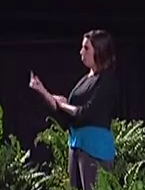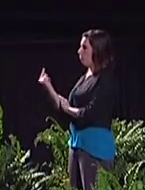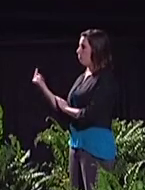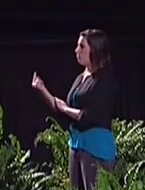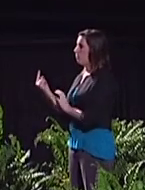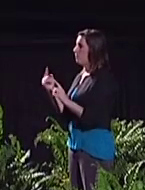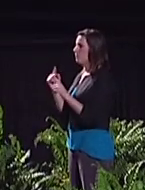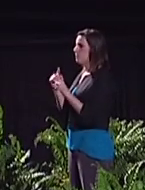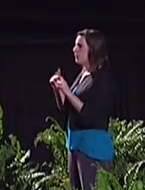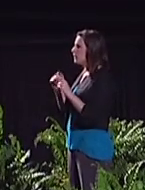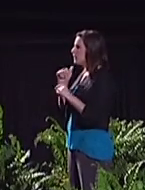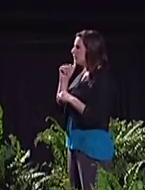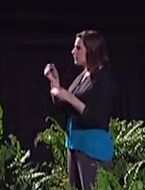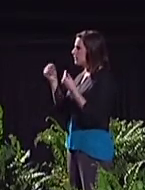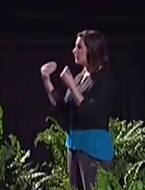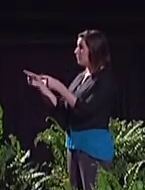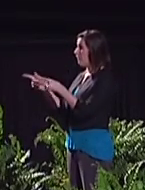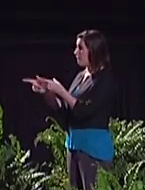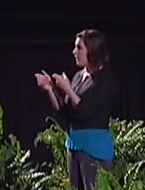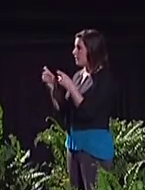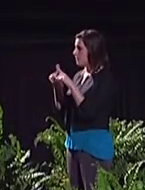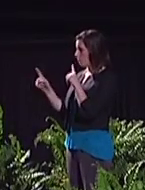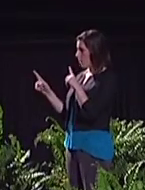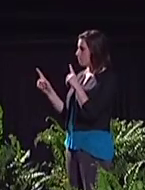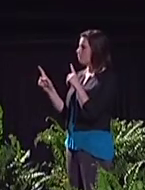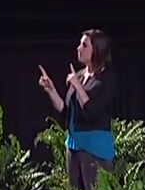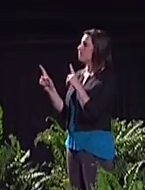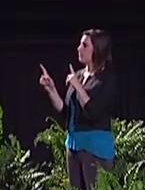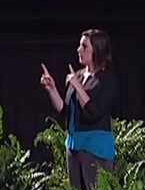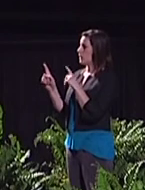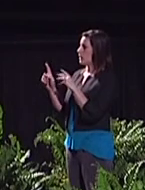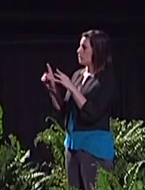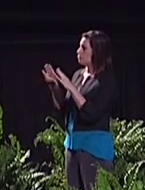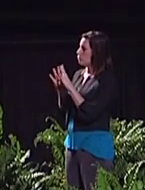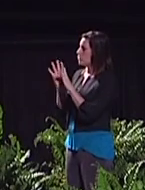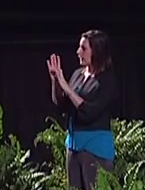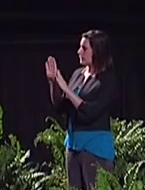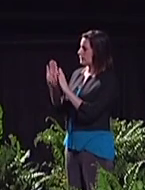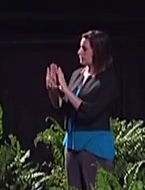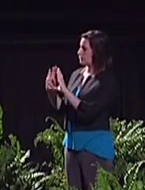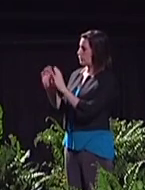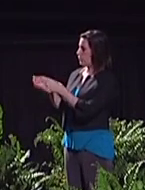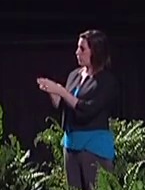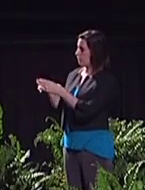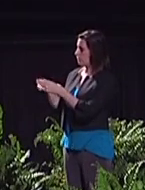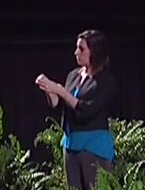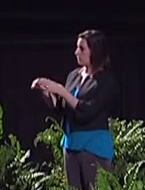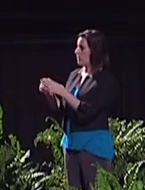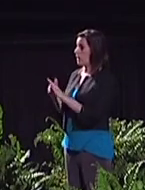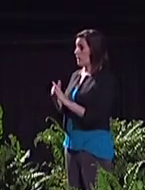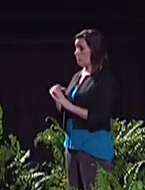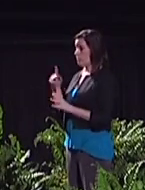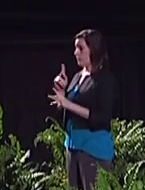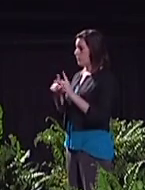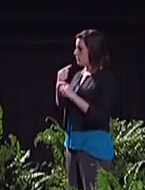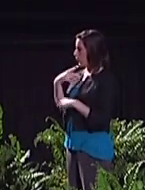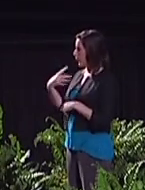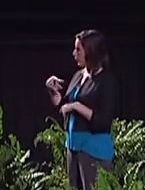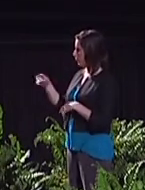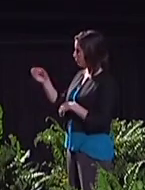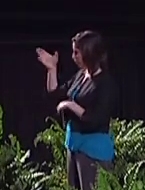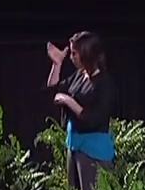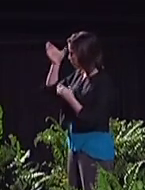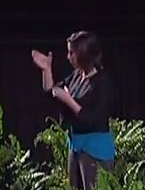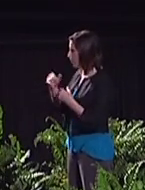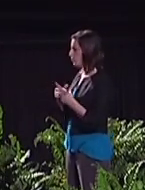doesn't sell right away. What he does, he facilitates the community, and all of a sudden someone will go, Holger, man, you know a lot about this stuff. What do you